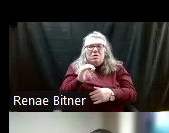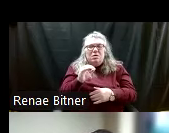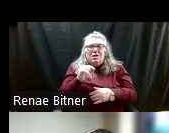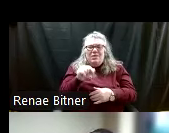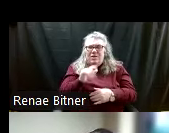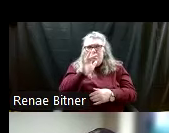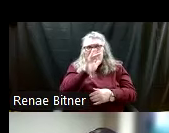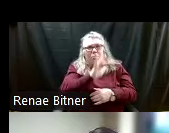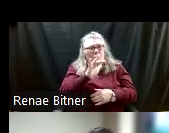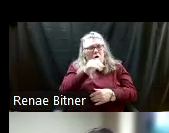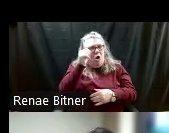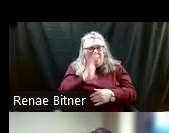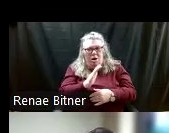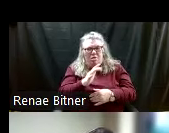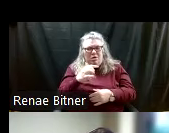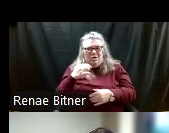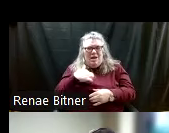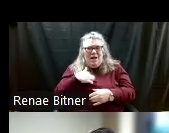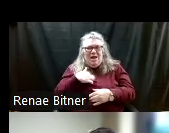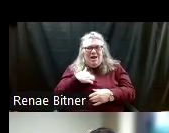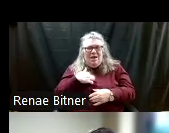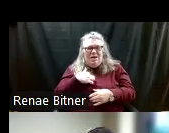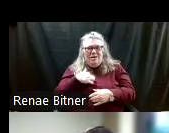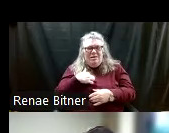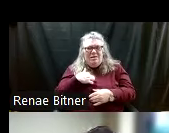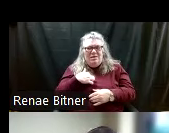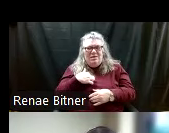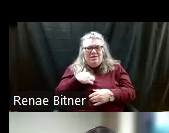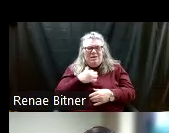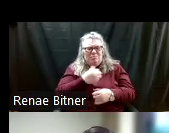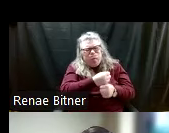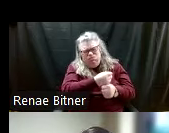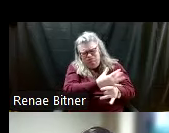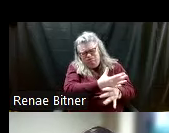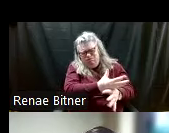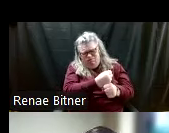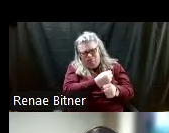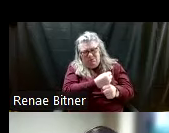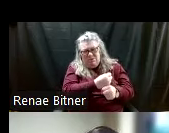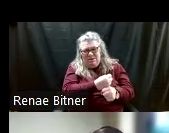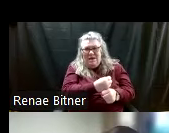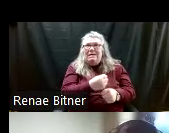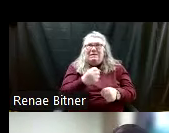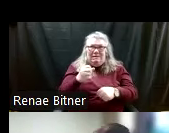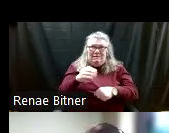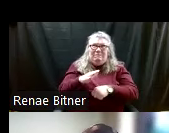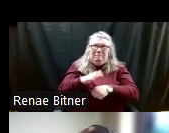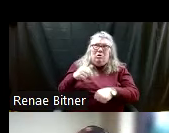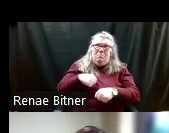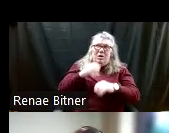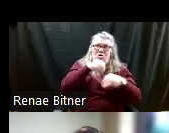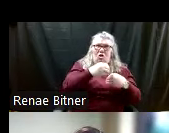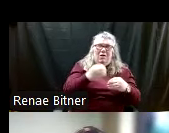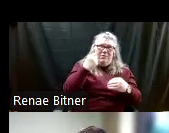poor audiologist that I had been very, very angry at, then got to have me in her office for many hours